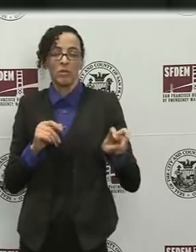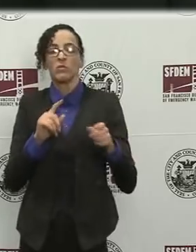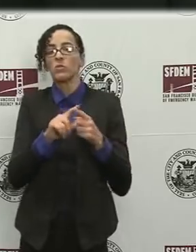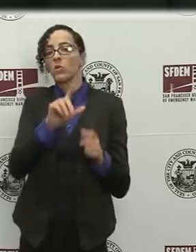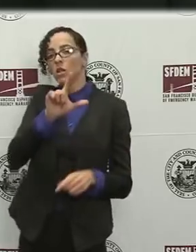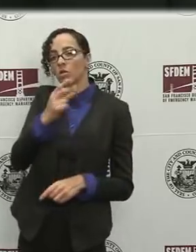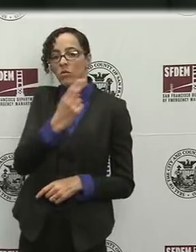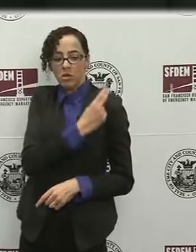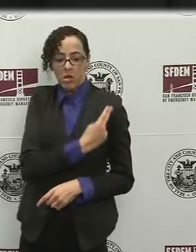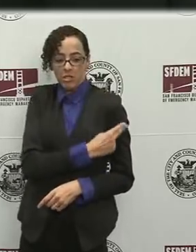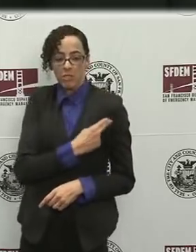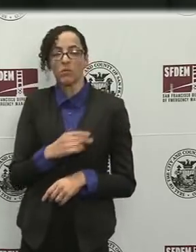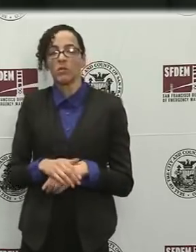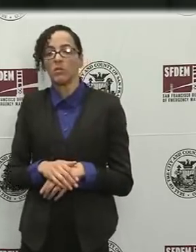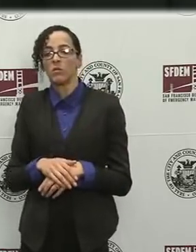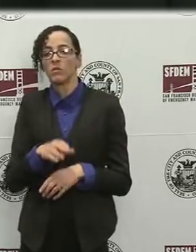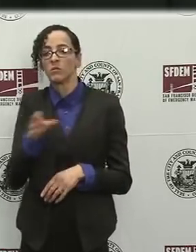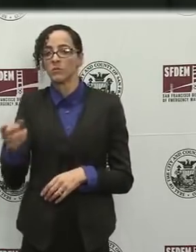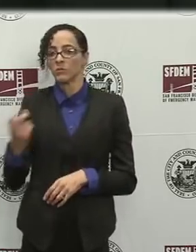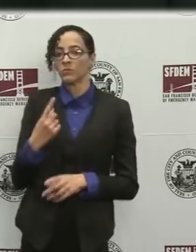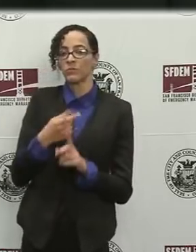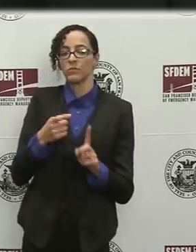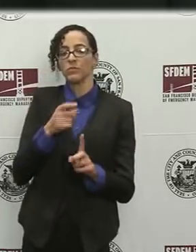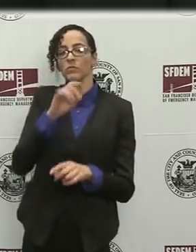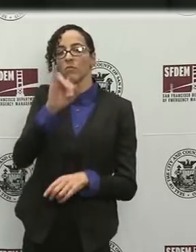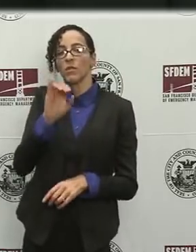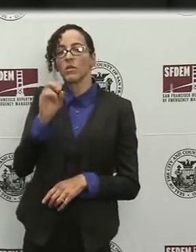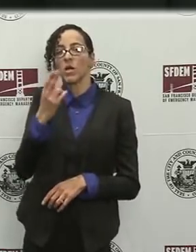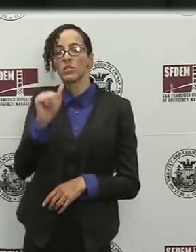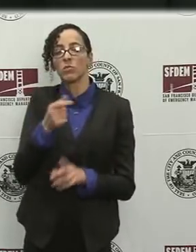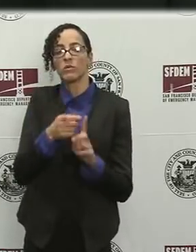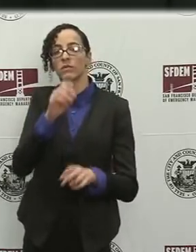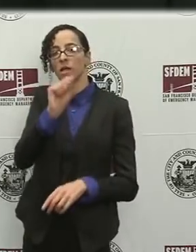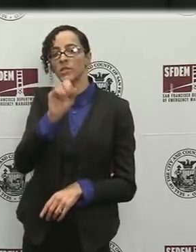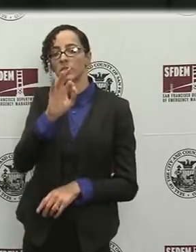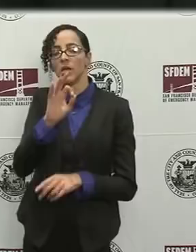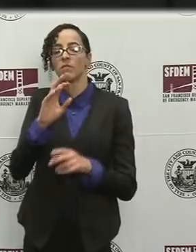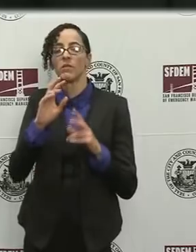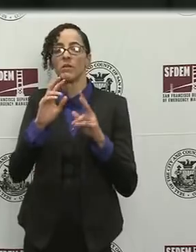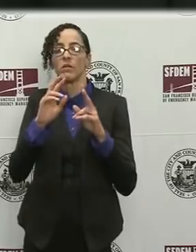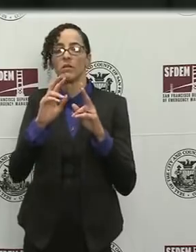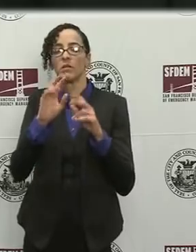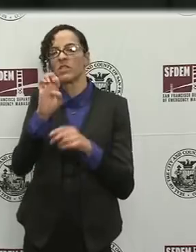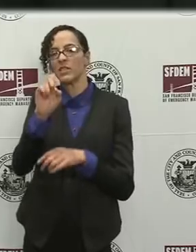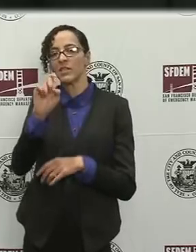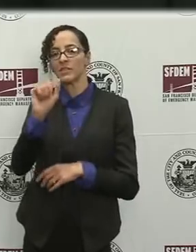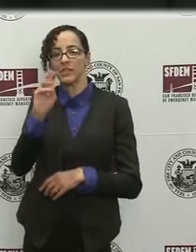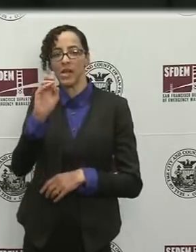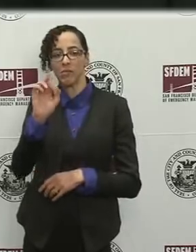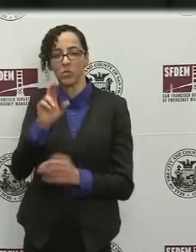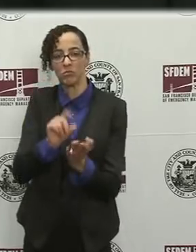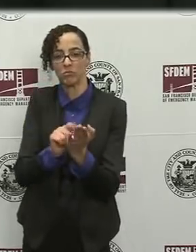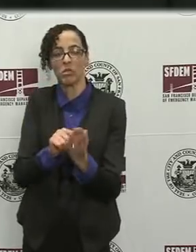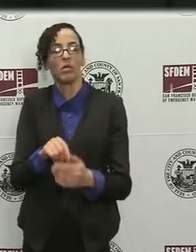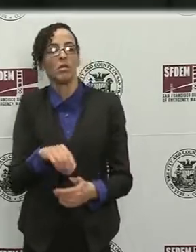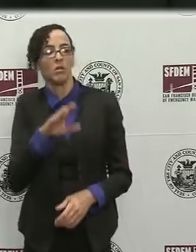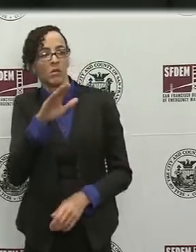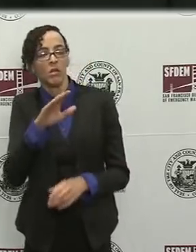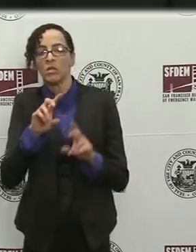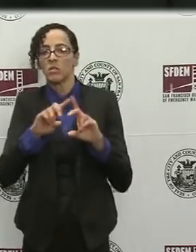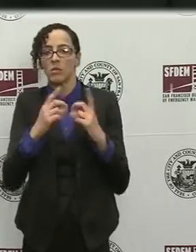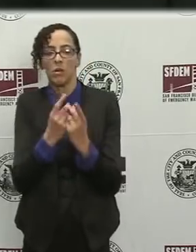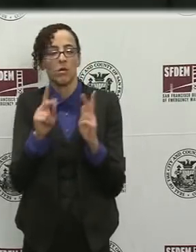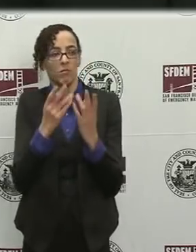Question from Joshua Sabatini of the San Francisco Examiner. Does the Department of Public Health plan to move any patients from Laguna